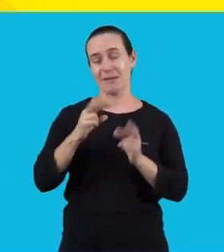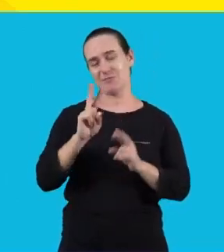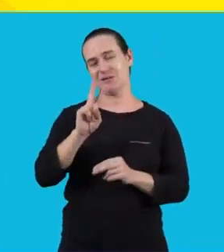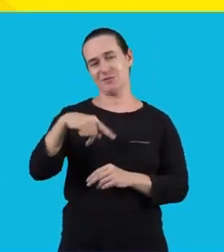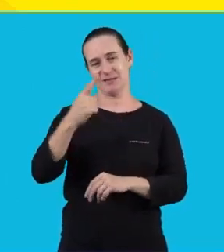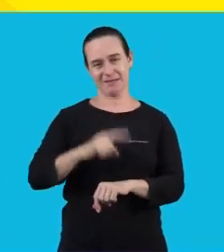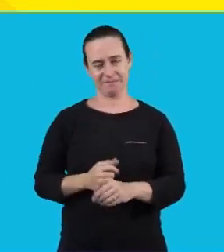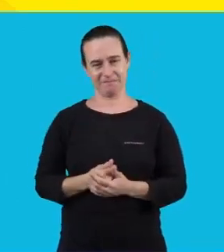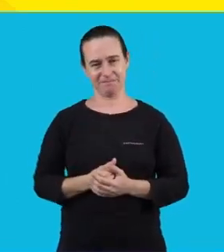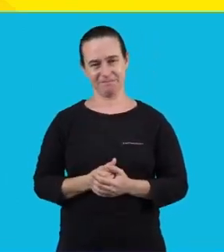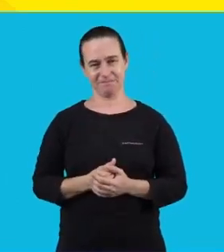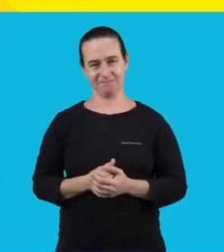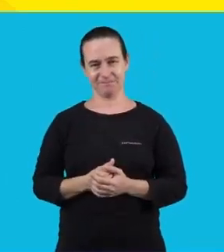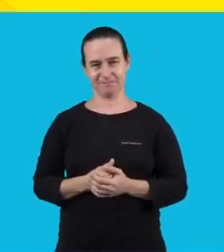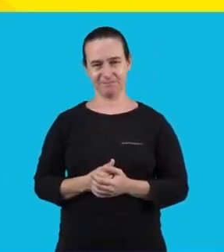hope I will see you soon.